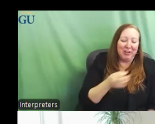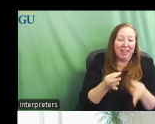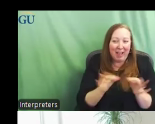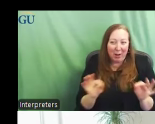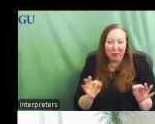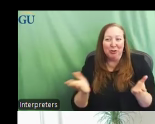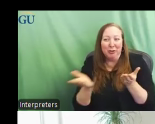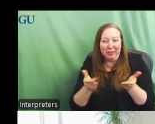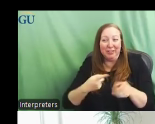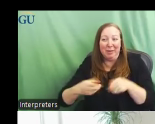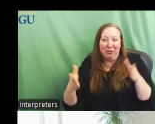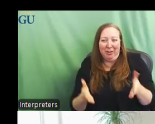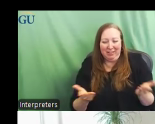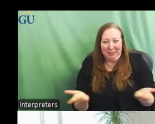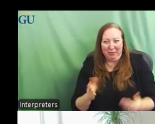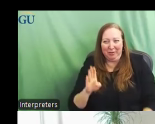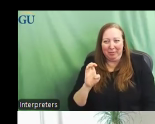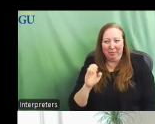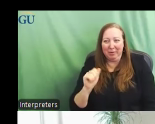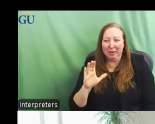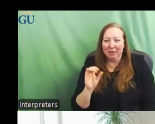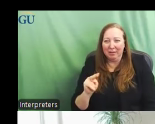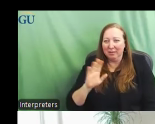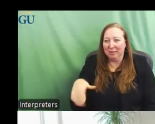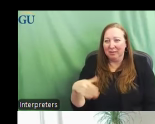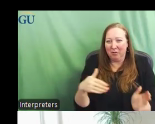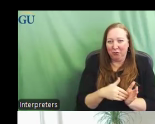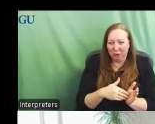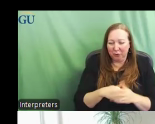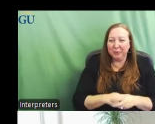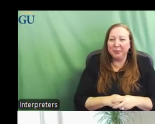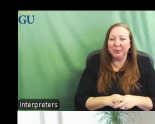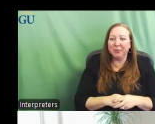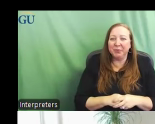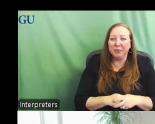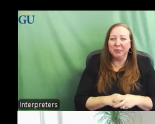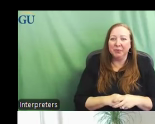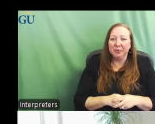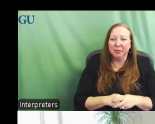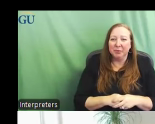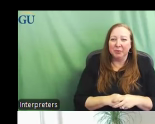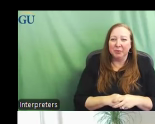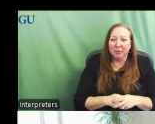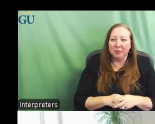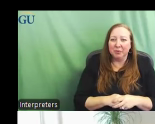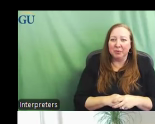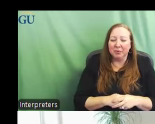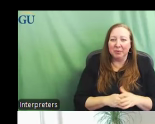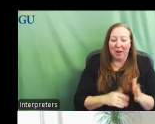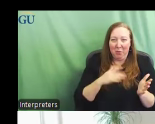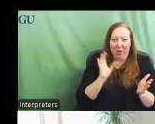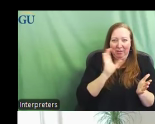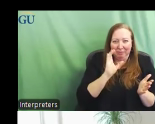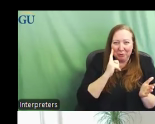specialist in the Beacon Center. And so, as mentioned in this, I'm going to try and find the chat too.